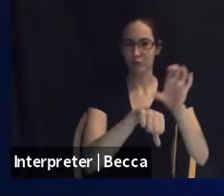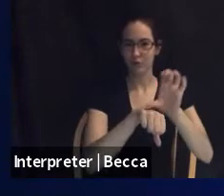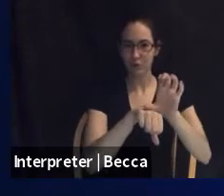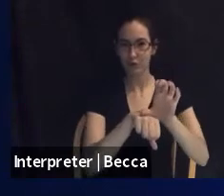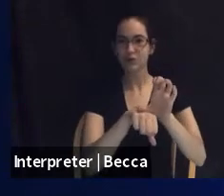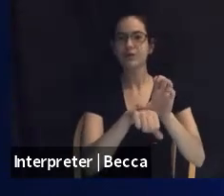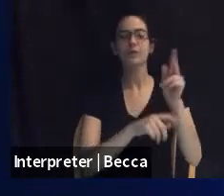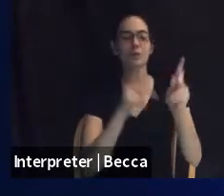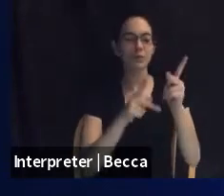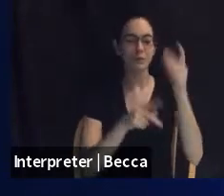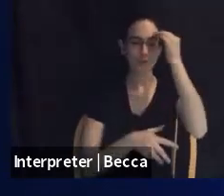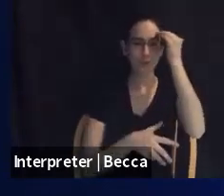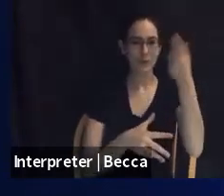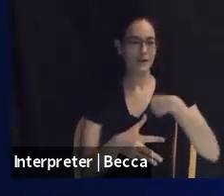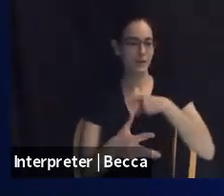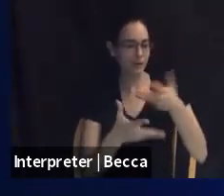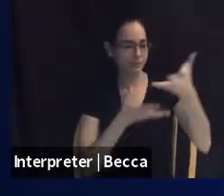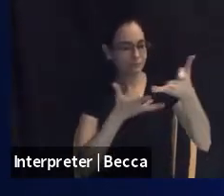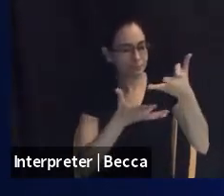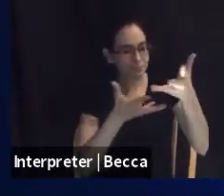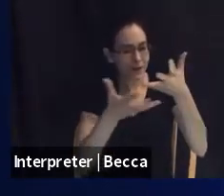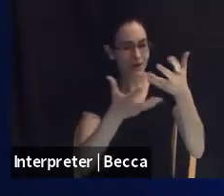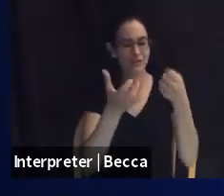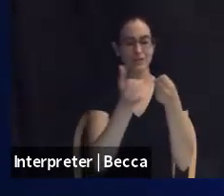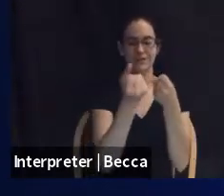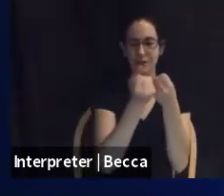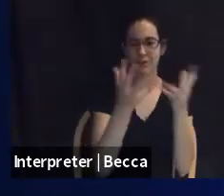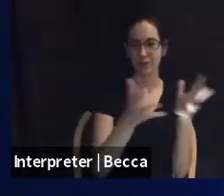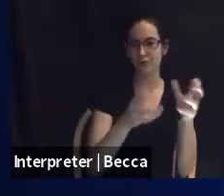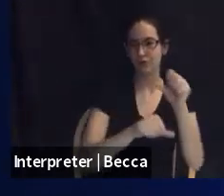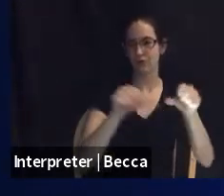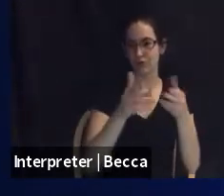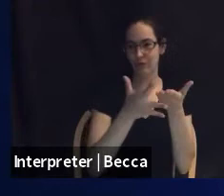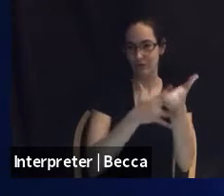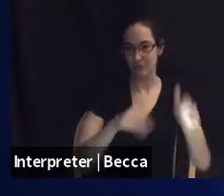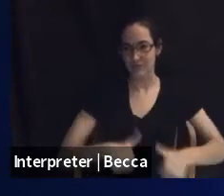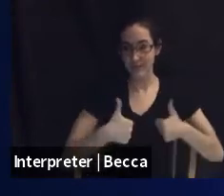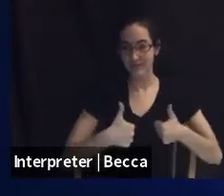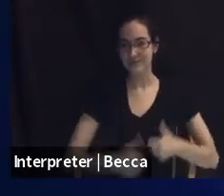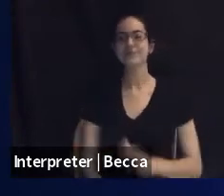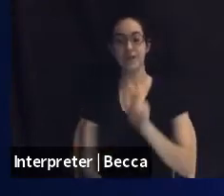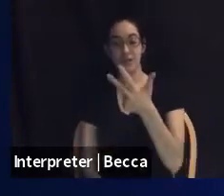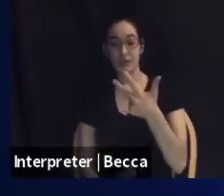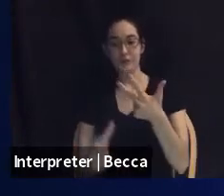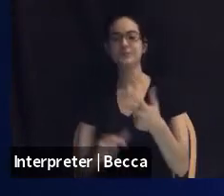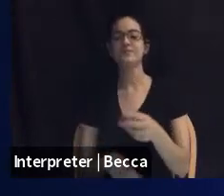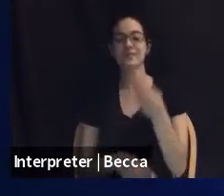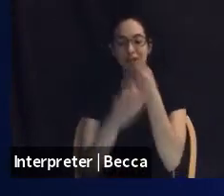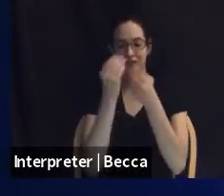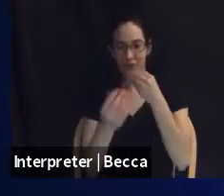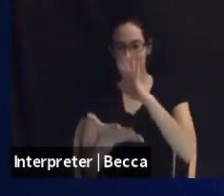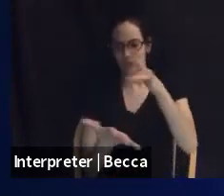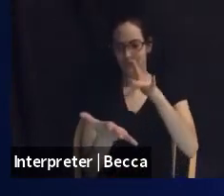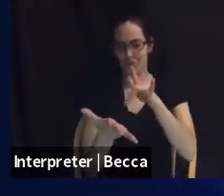doing life together. The third thing is actually my favorite thing. Food was front and center to their